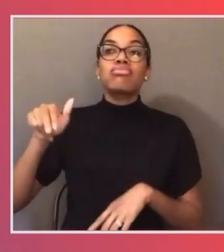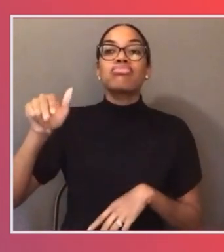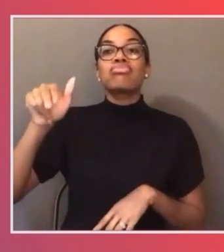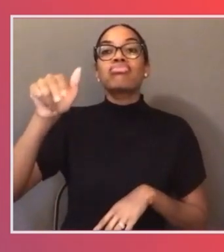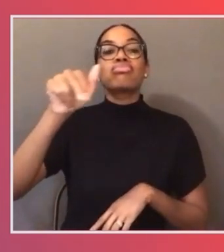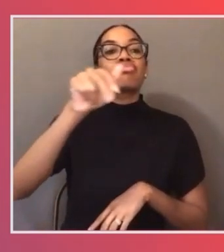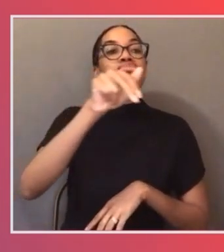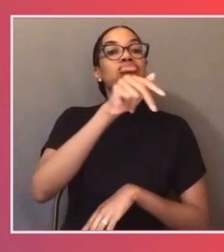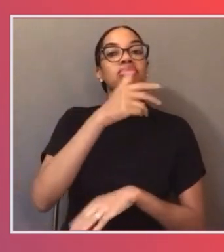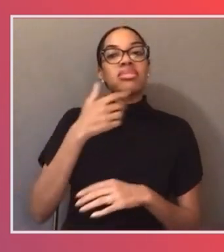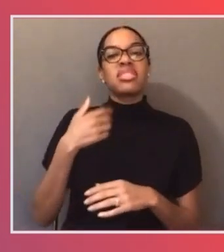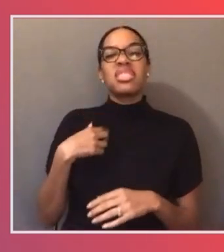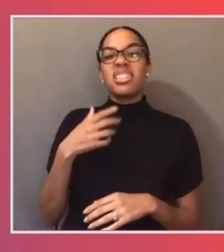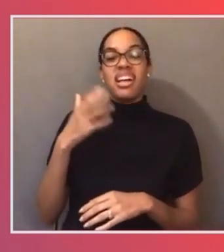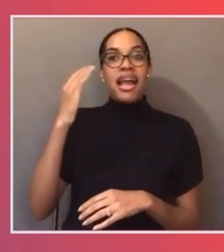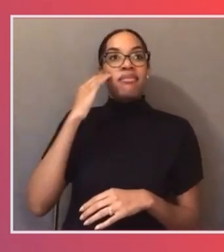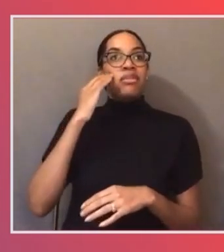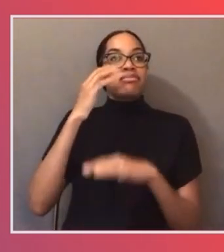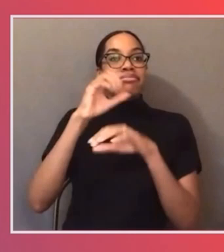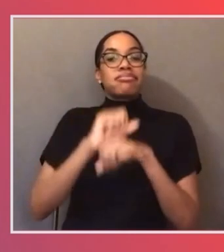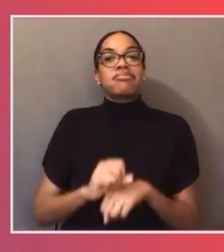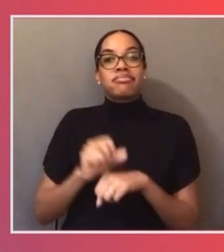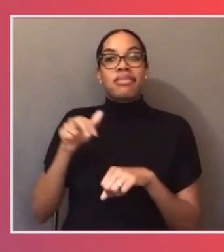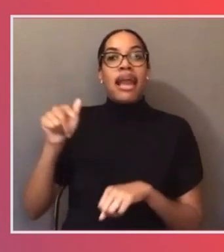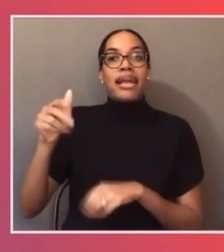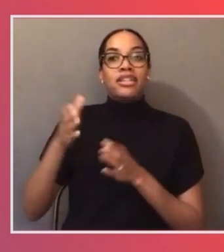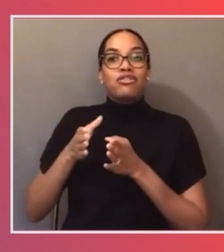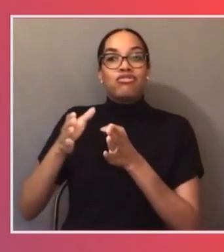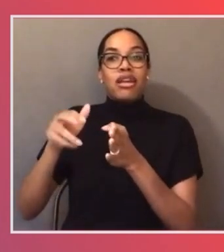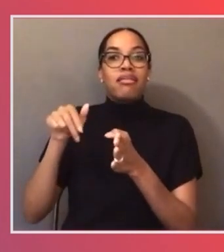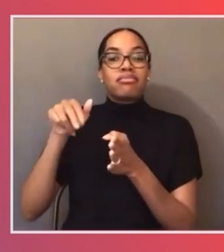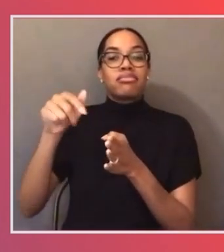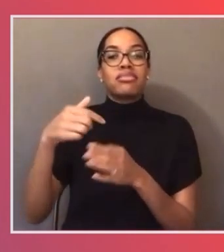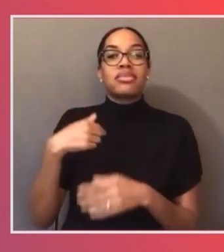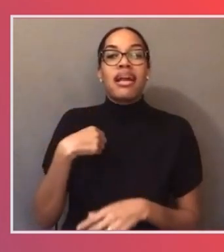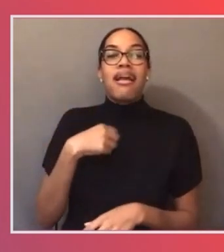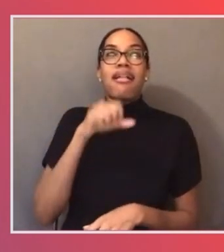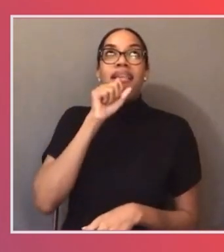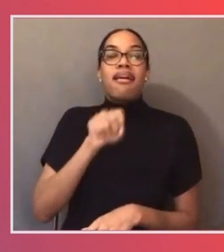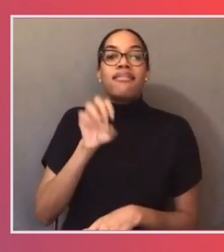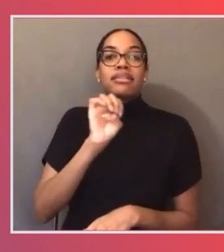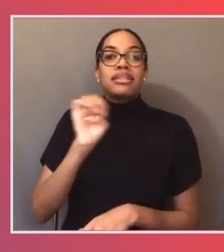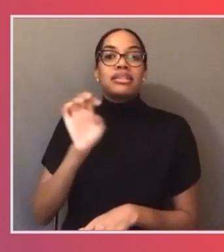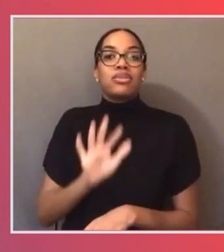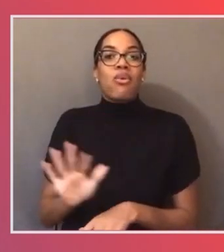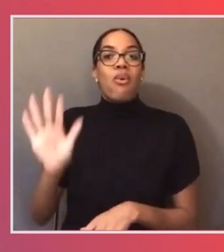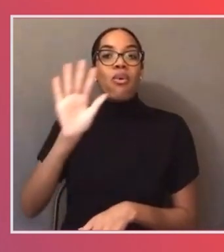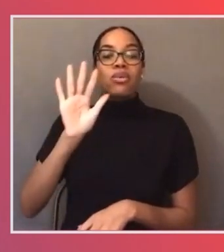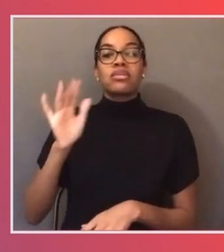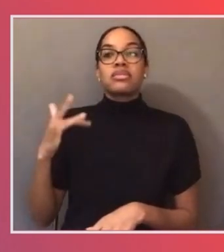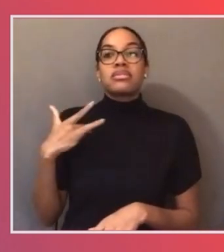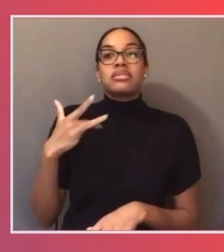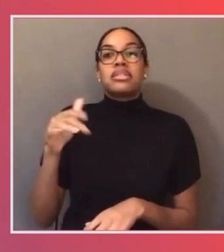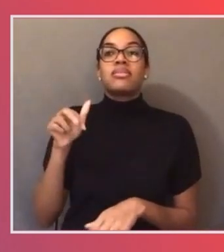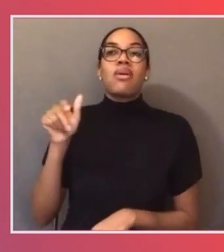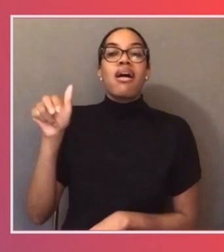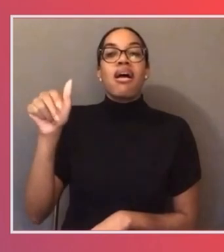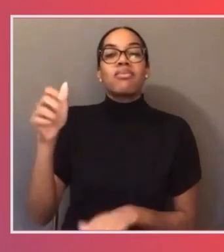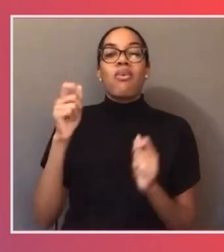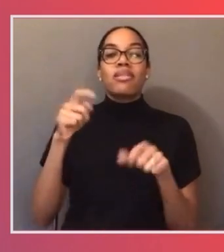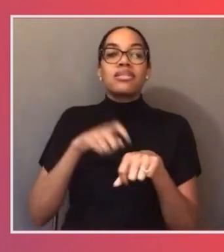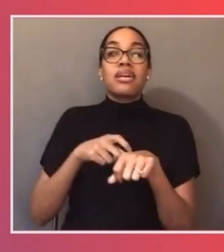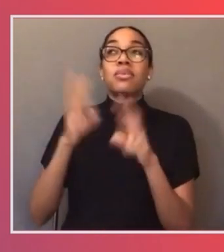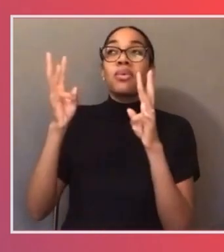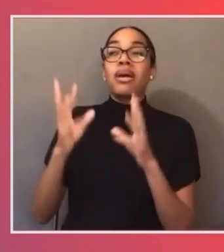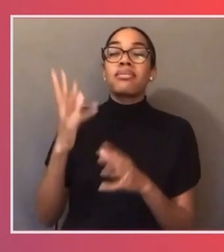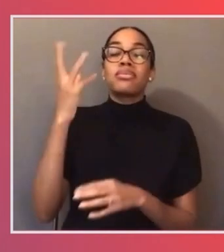Coast guy, so I love this time of year. It's a beautiful time to be hiking. That's great. And have you voted yet, Chris? And if not, what is